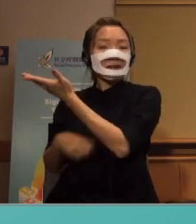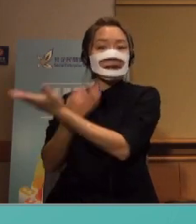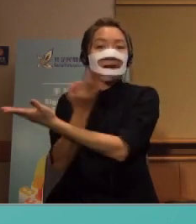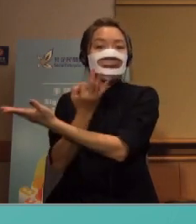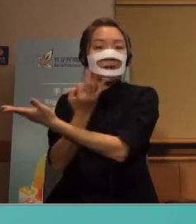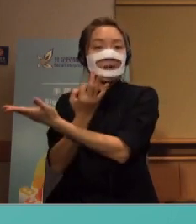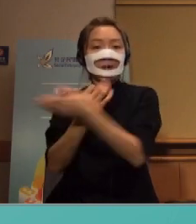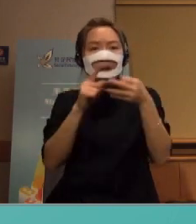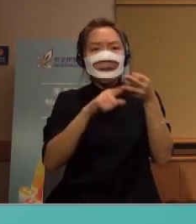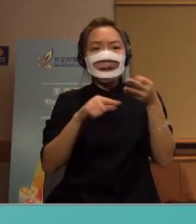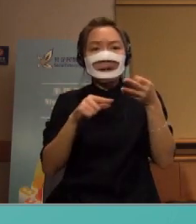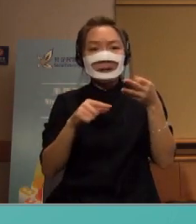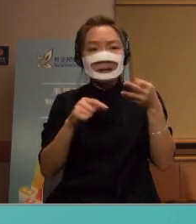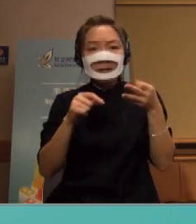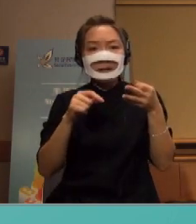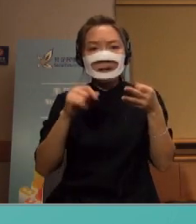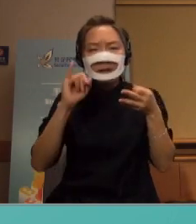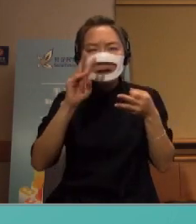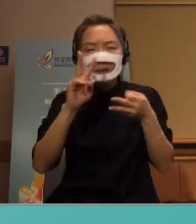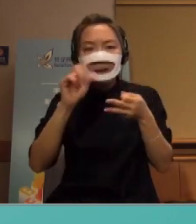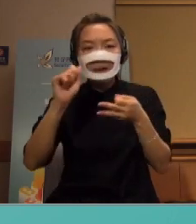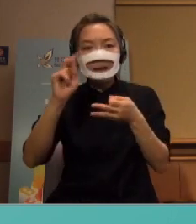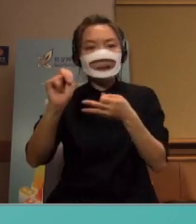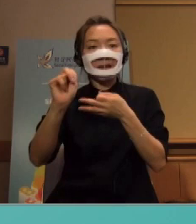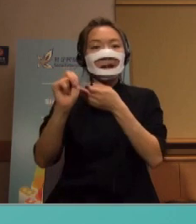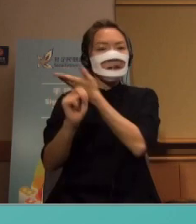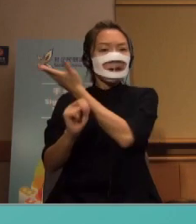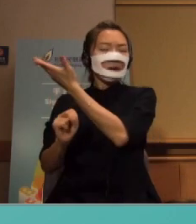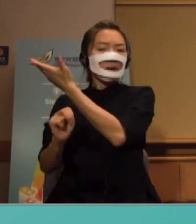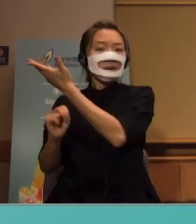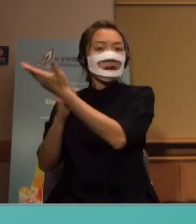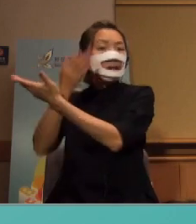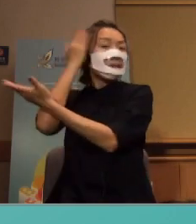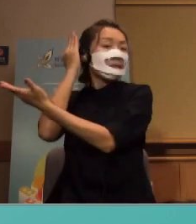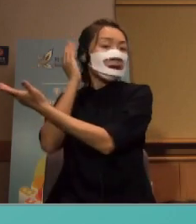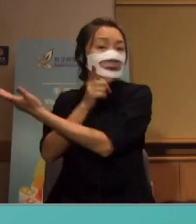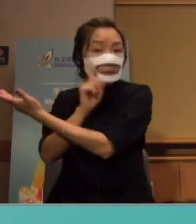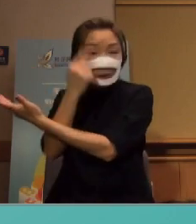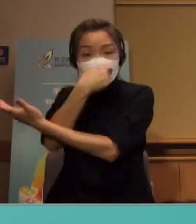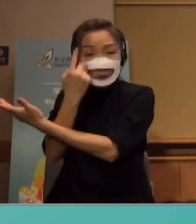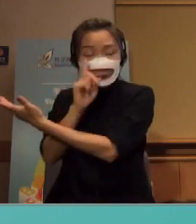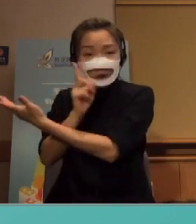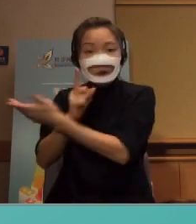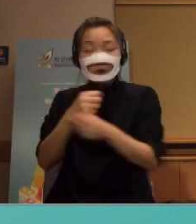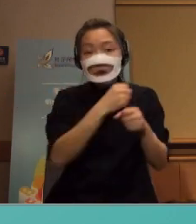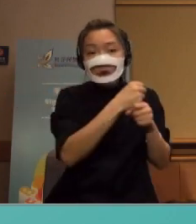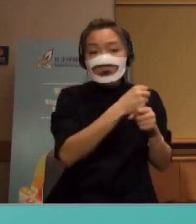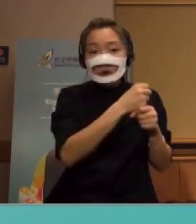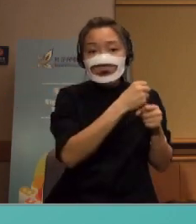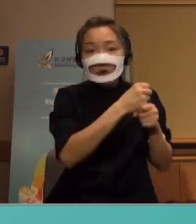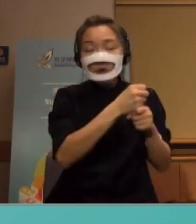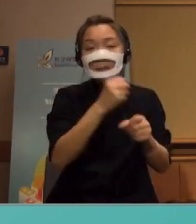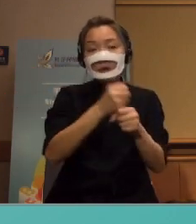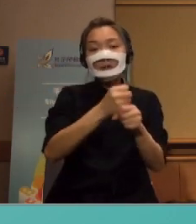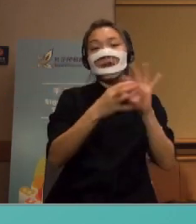Ivan. Ivan is basically mostly working in digital human. So he's a founder of a Pantheon